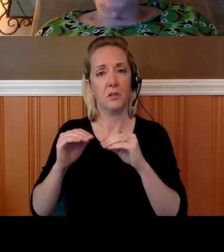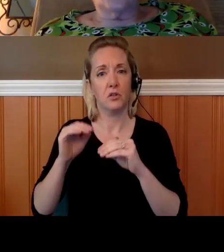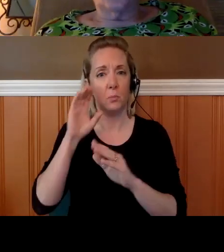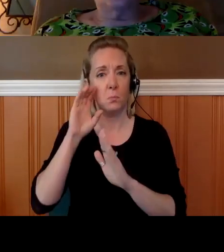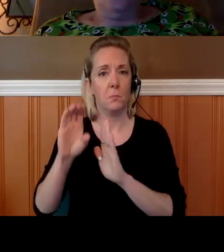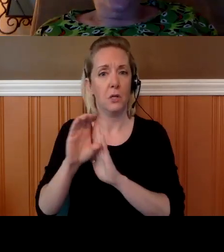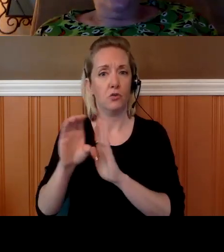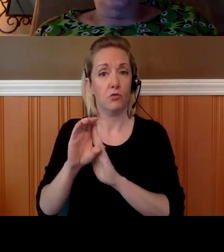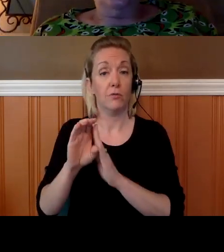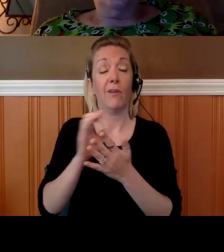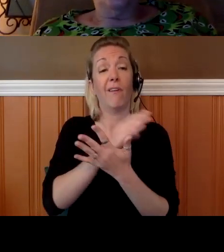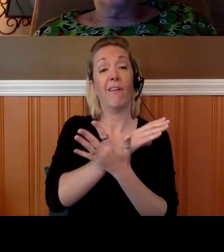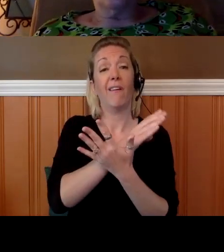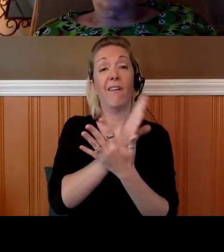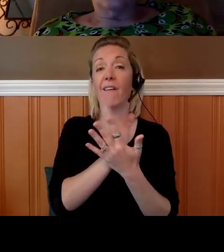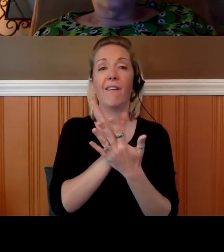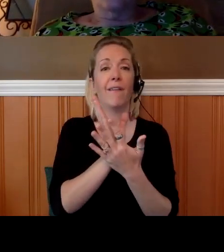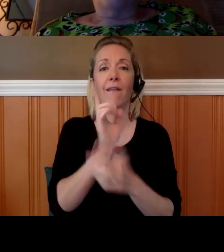that's two-dimensional.